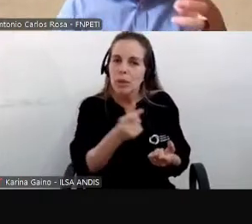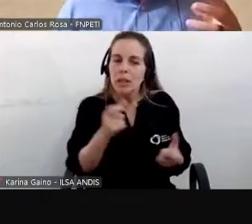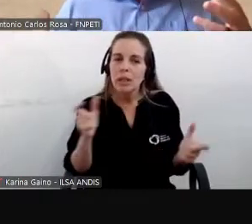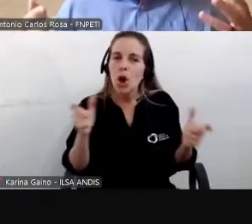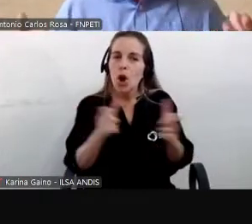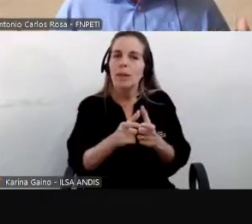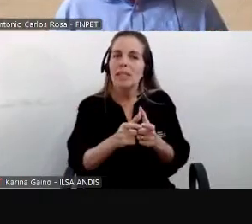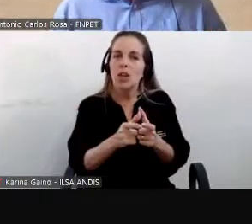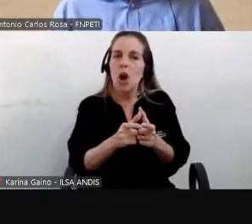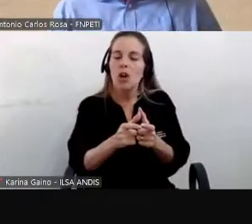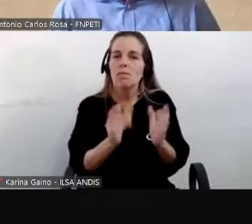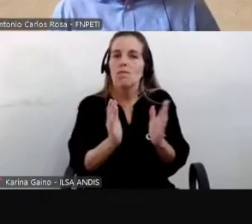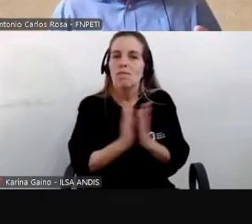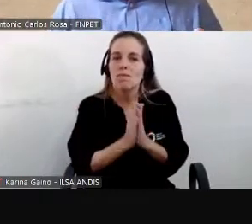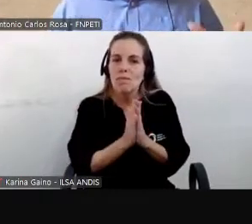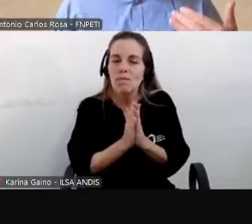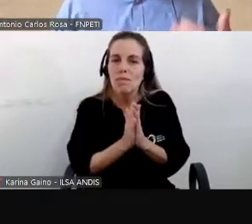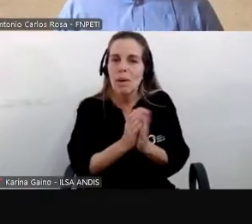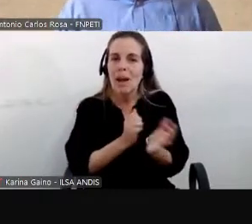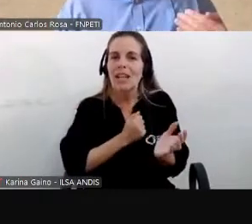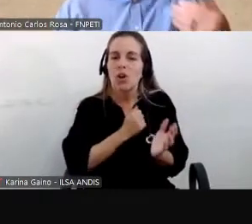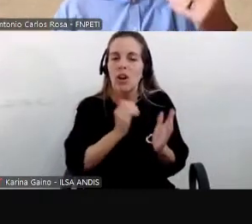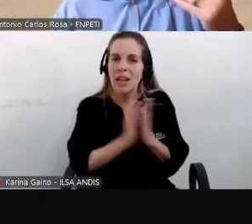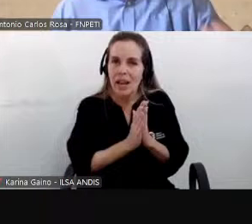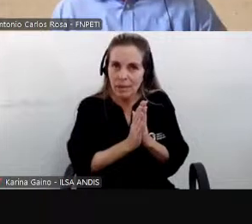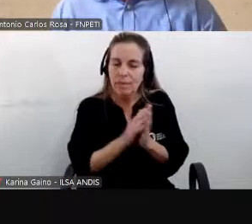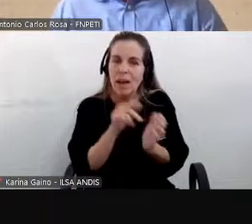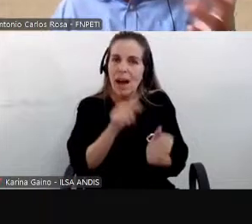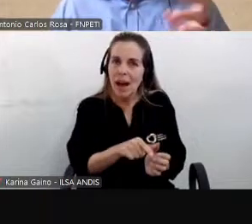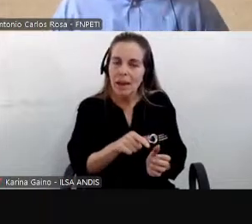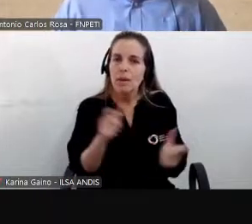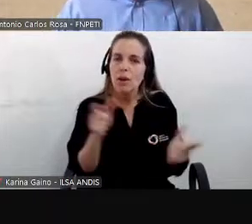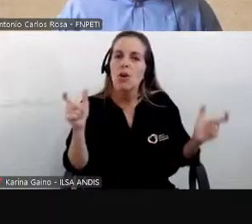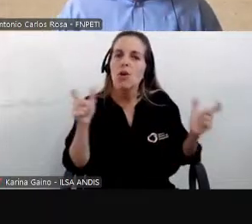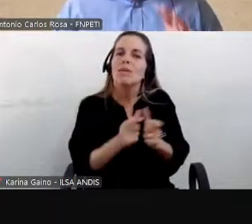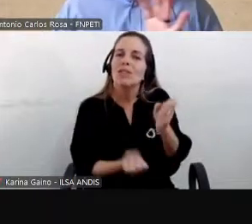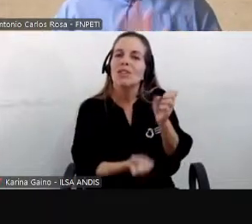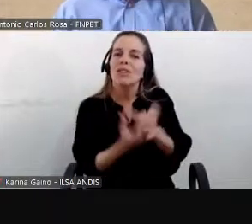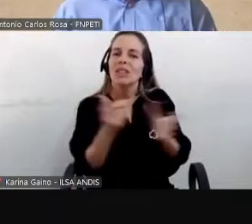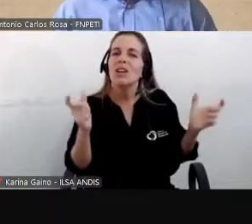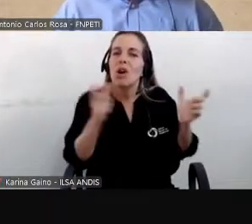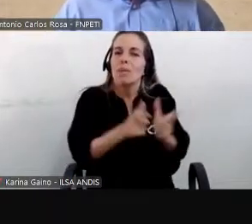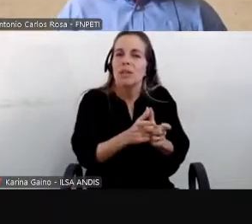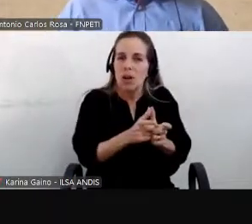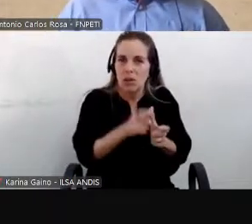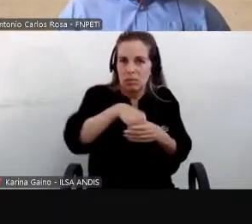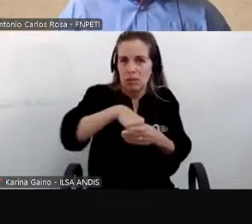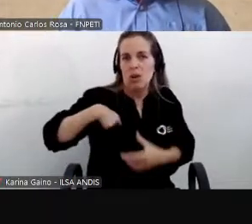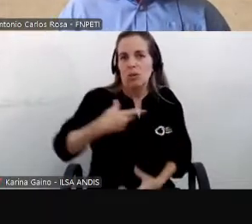claims and complaints were made, and then we have the